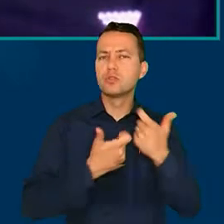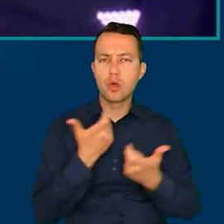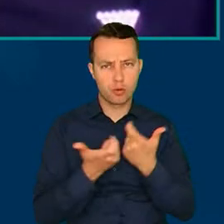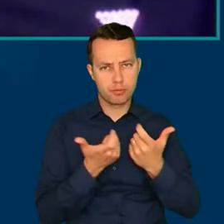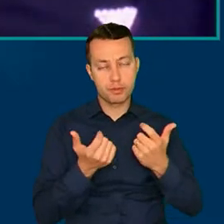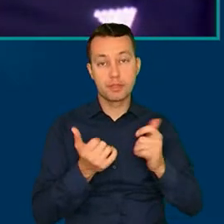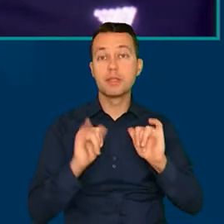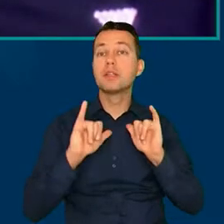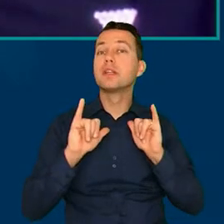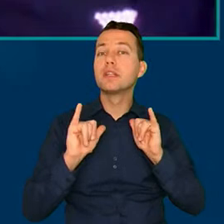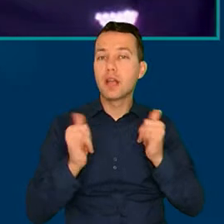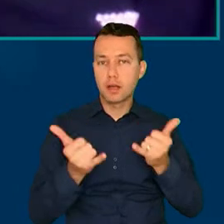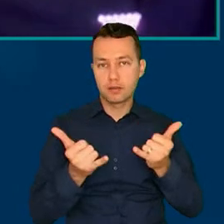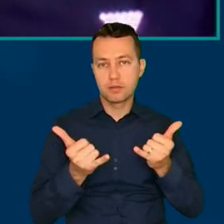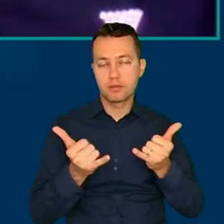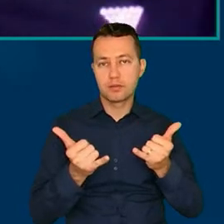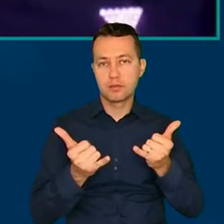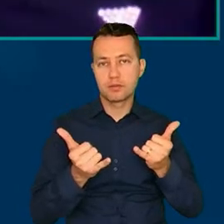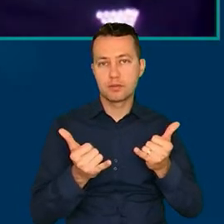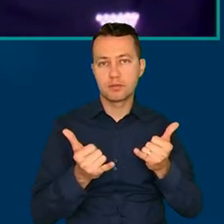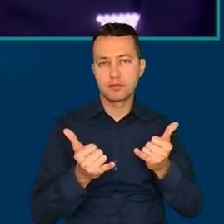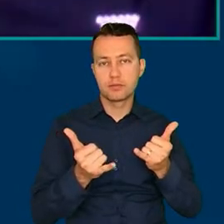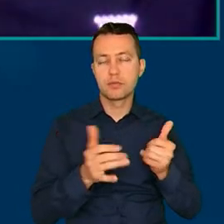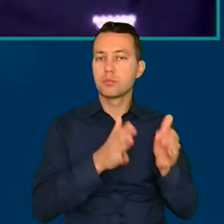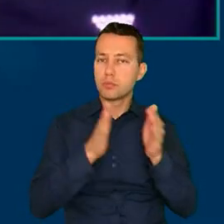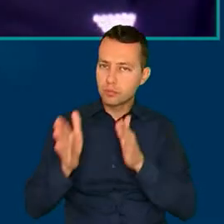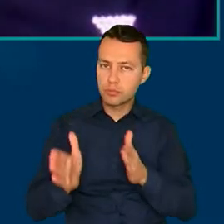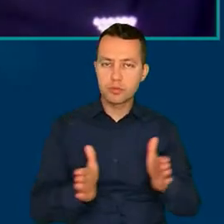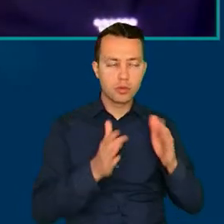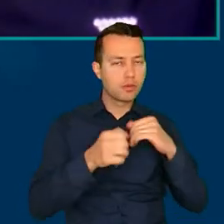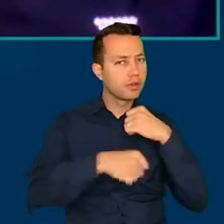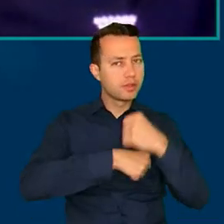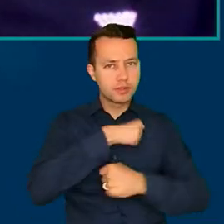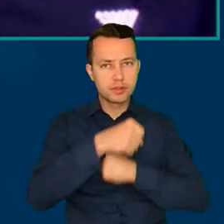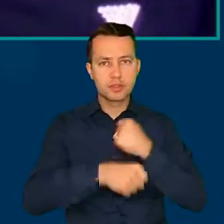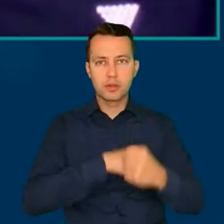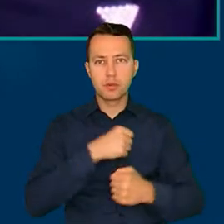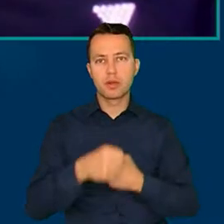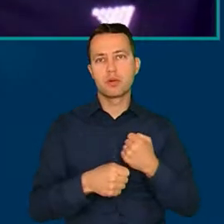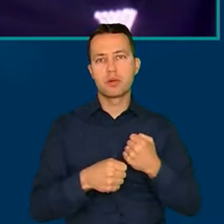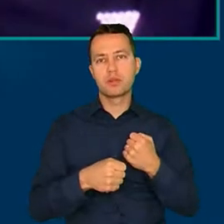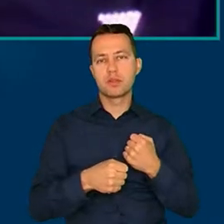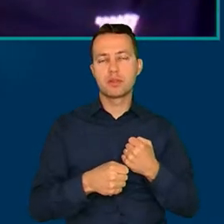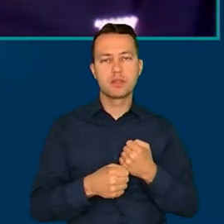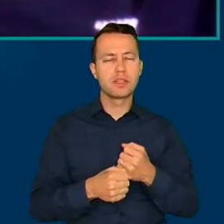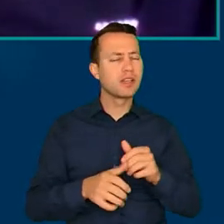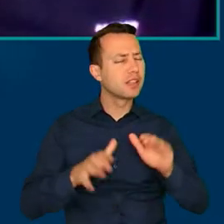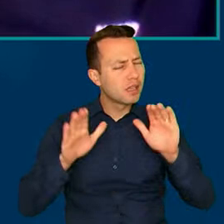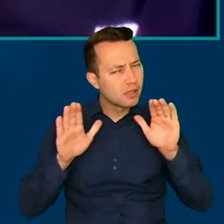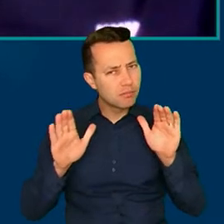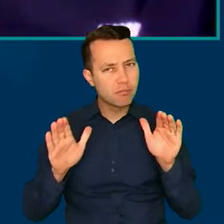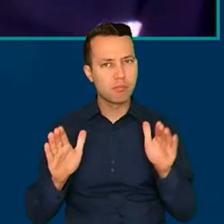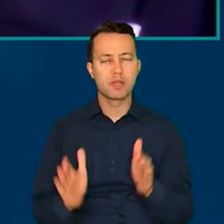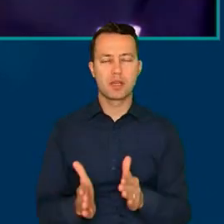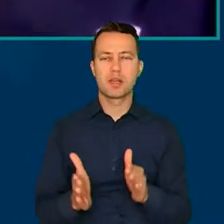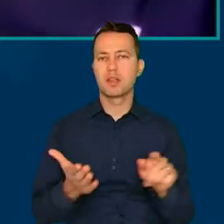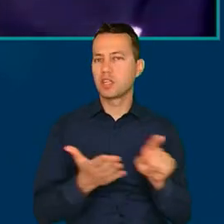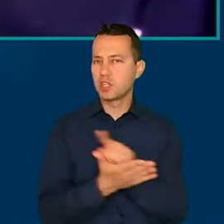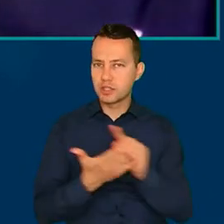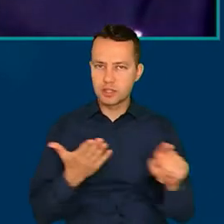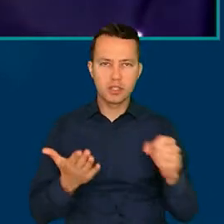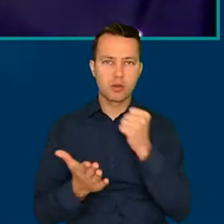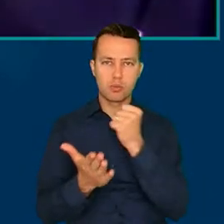the OECD guidance are about what should be done to generate profit